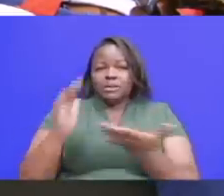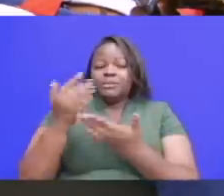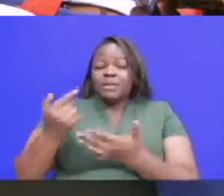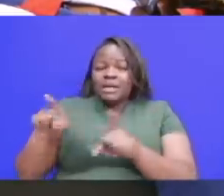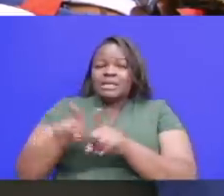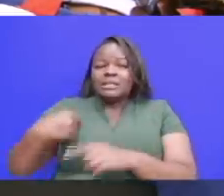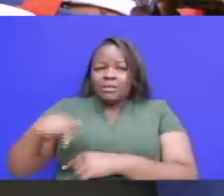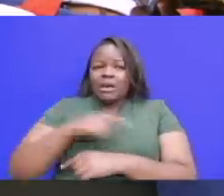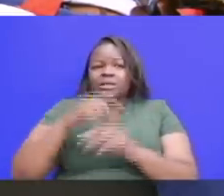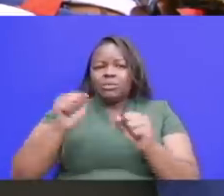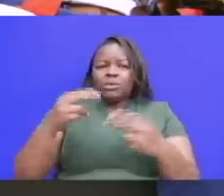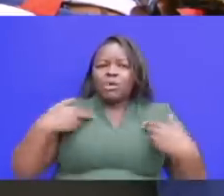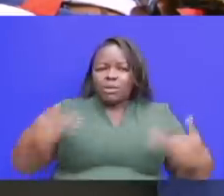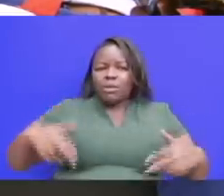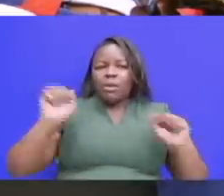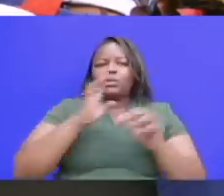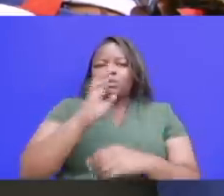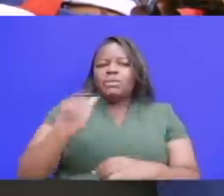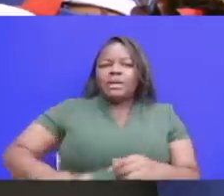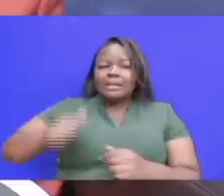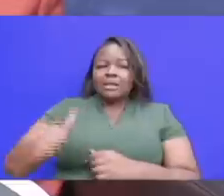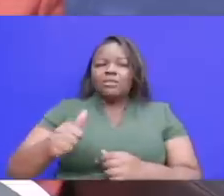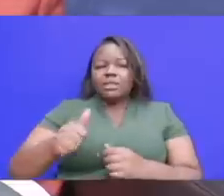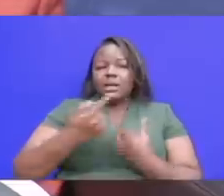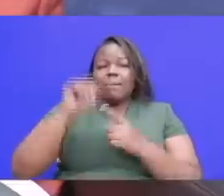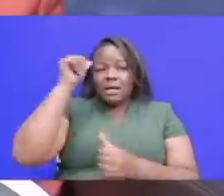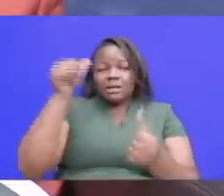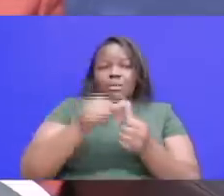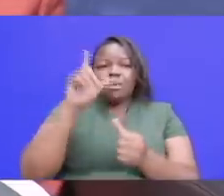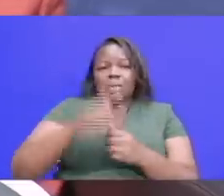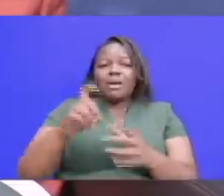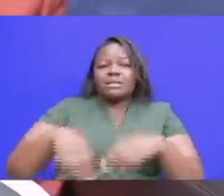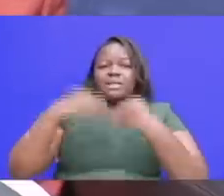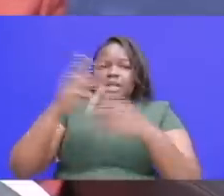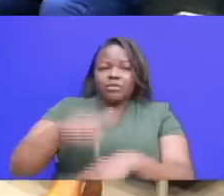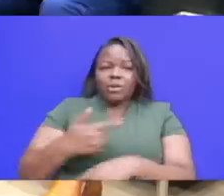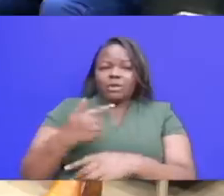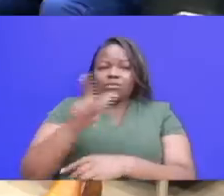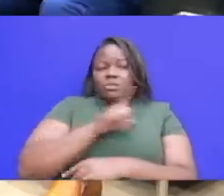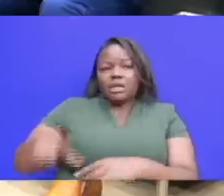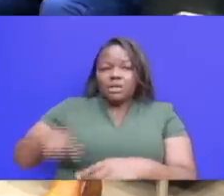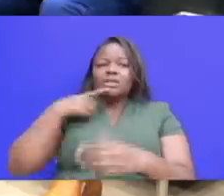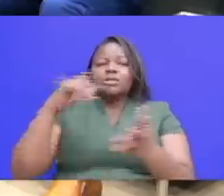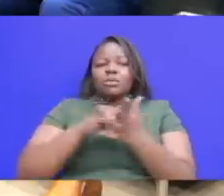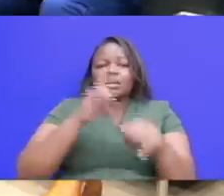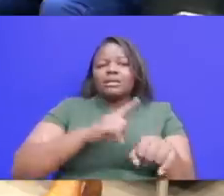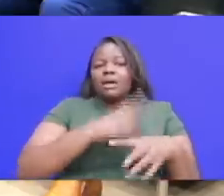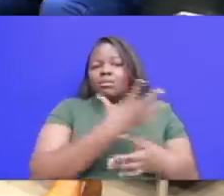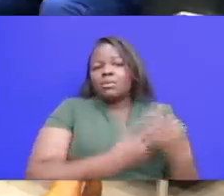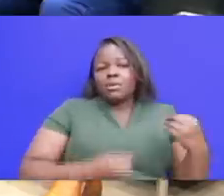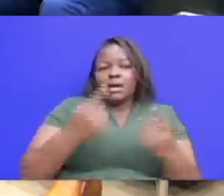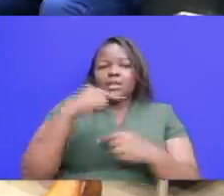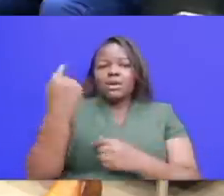human beings, they can be selfish. But let us remember that we need to anchor ourselves in the Lord. Mm. So that at the point of distress, the only person who can come out of